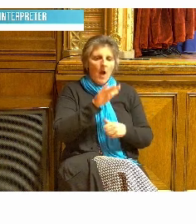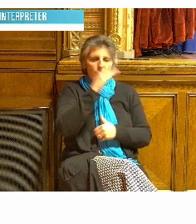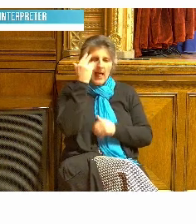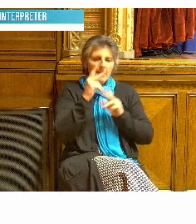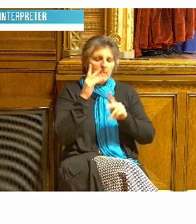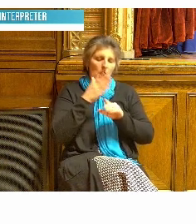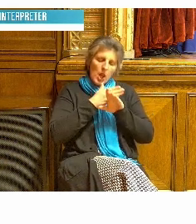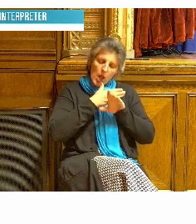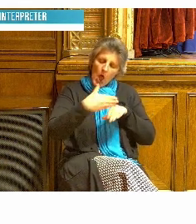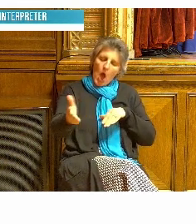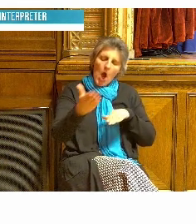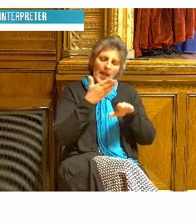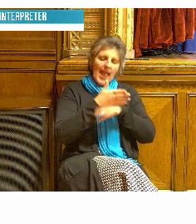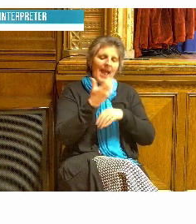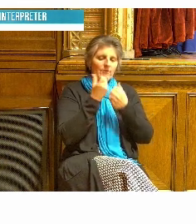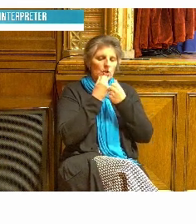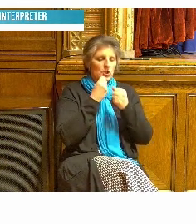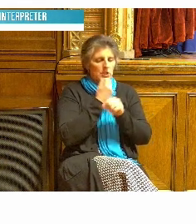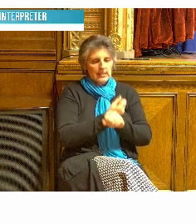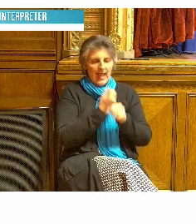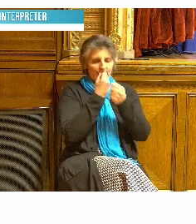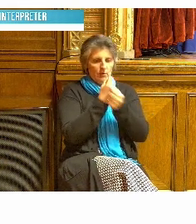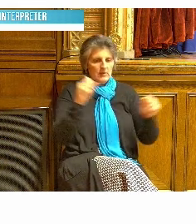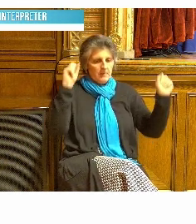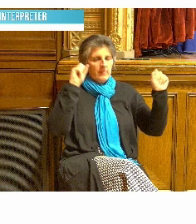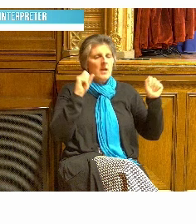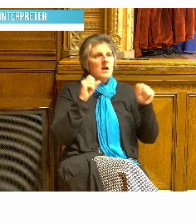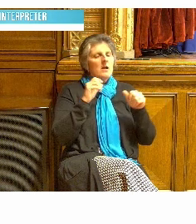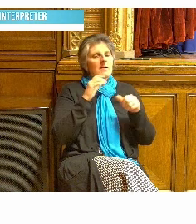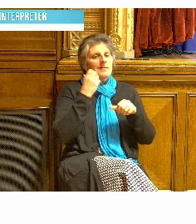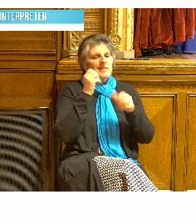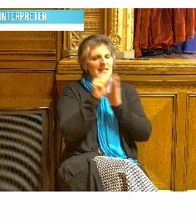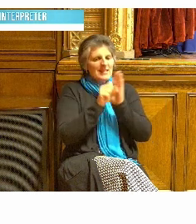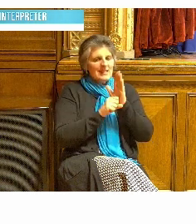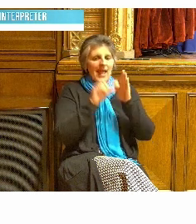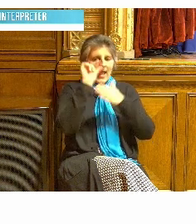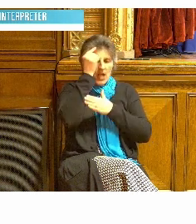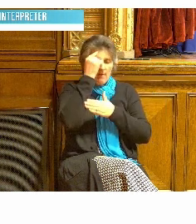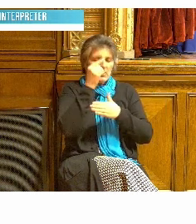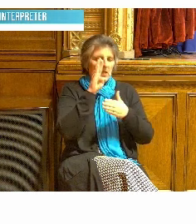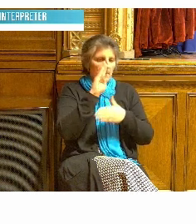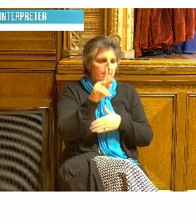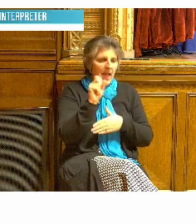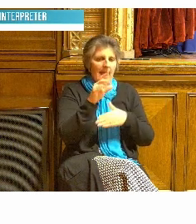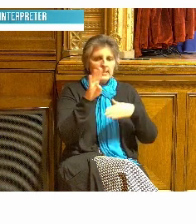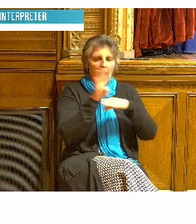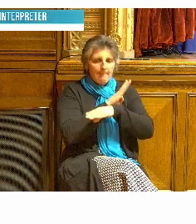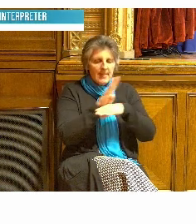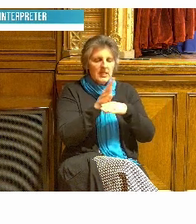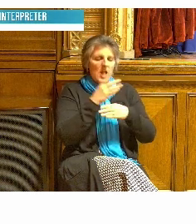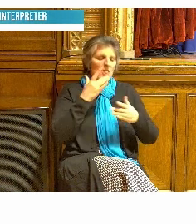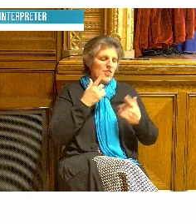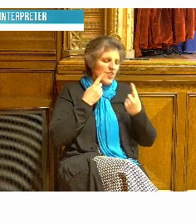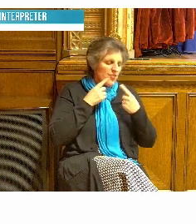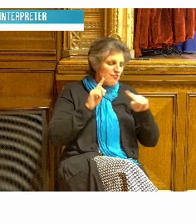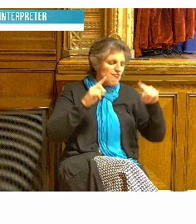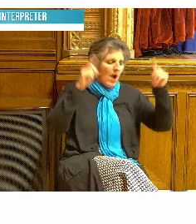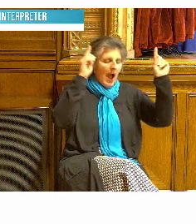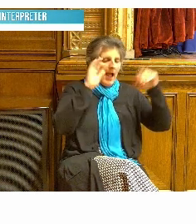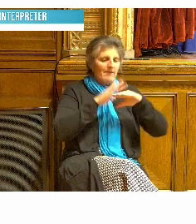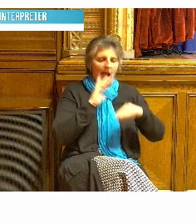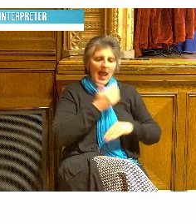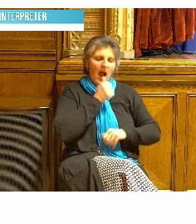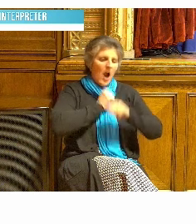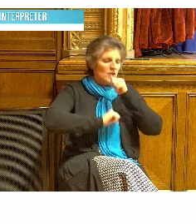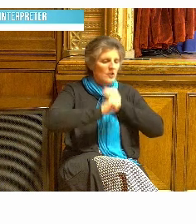long after slavery was legally abolished. The state government, its banks, and its business thrived on our